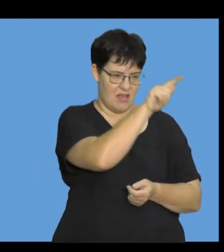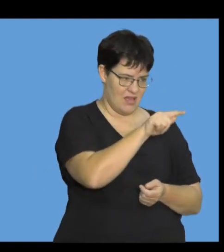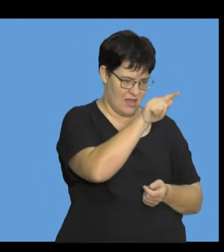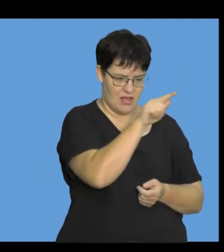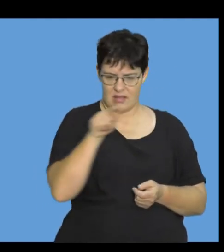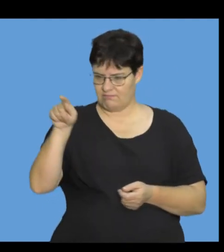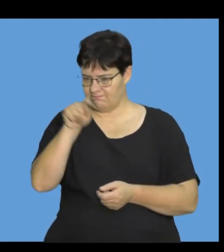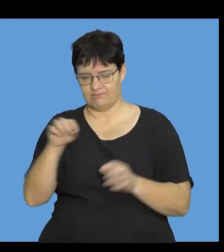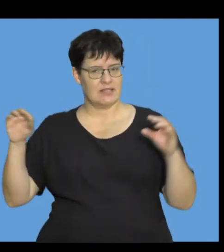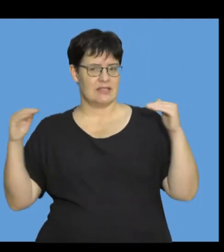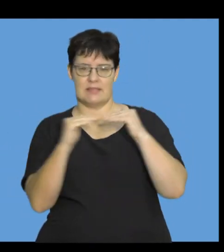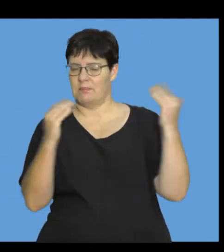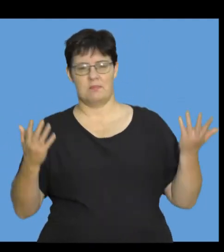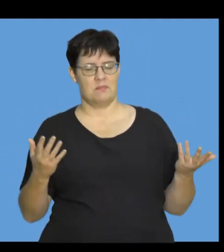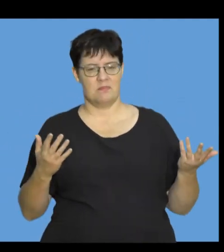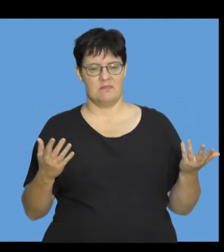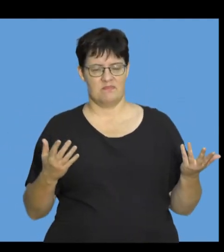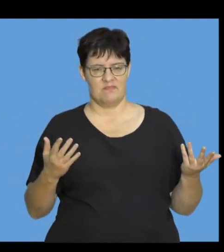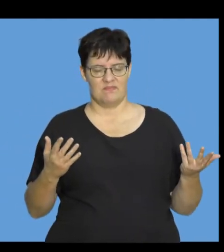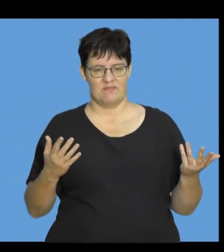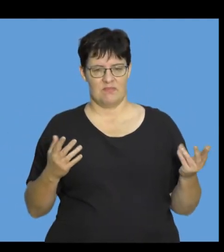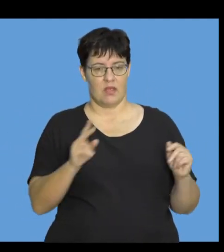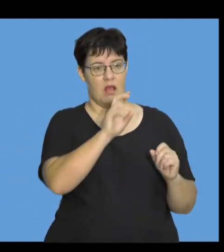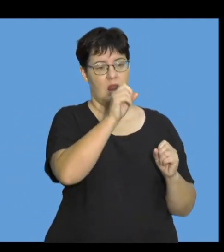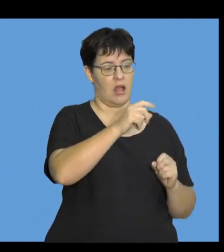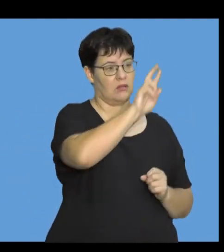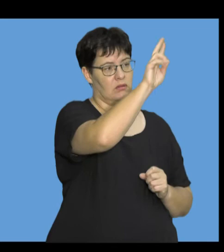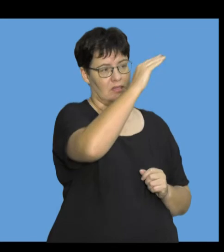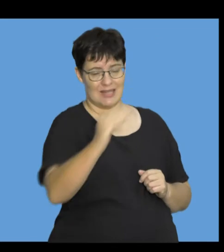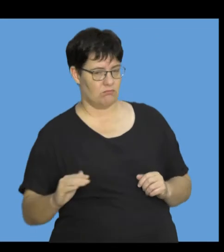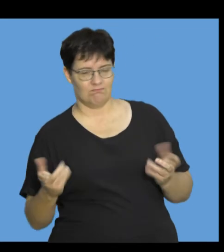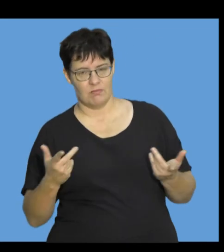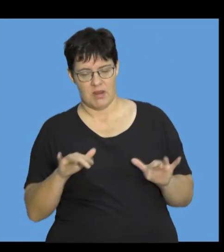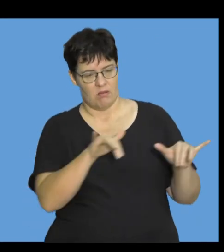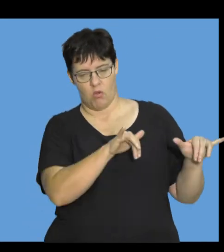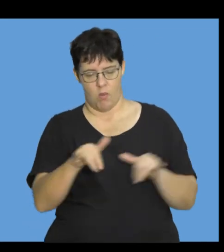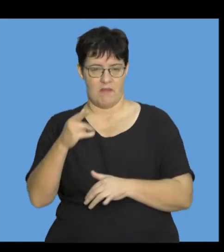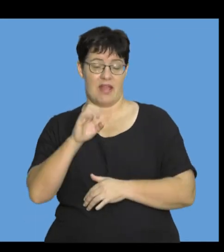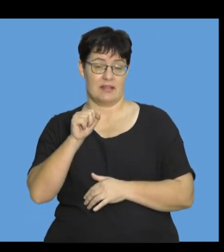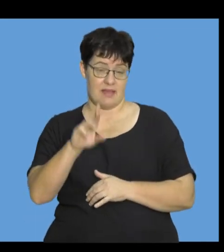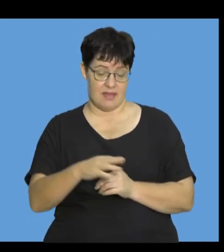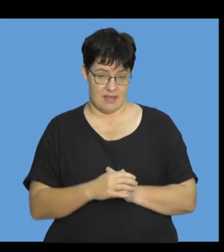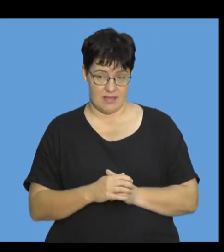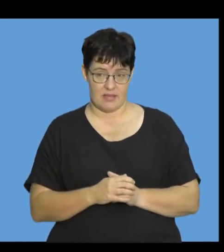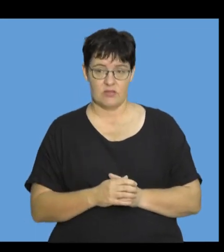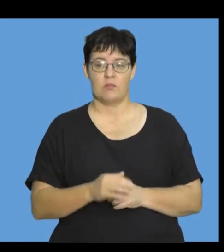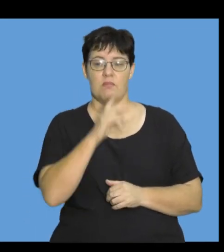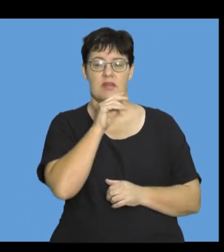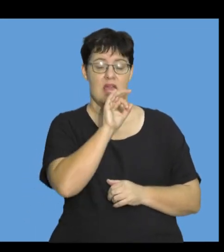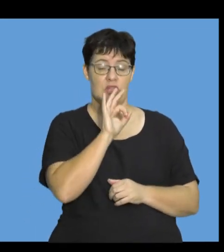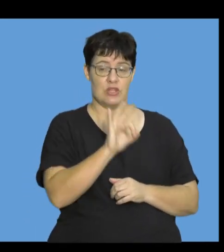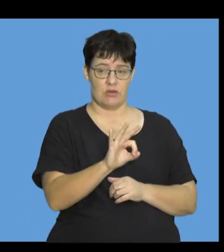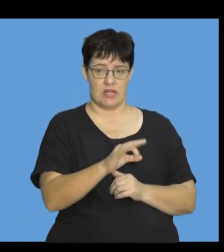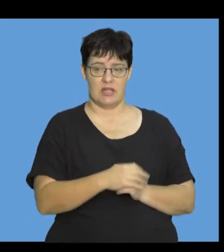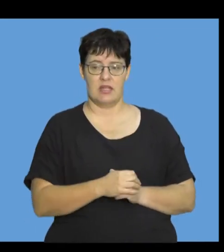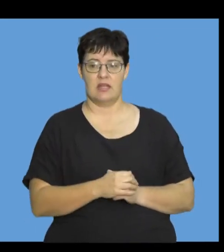have this exponent and that exponent, and they are the same. So it means there's a common factor here. So it will be 3